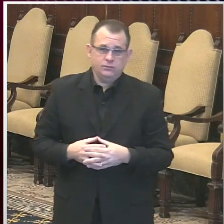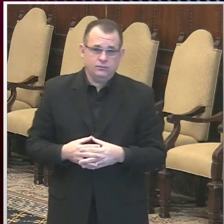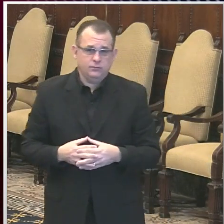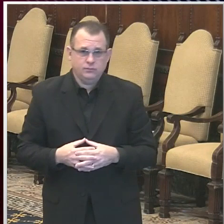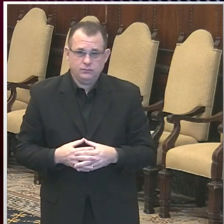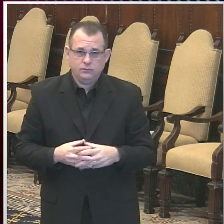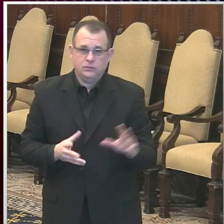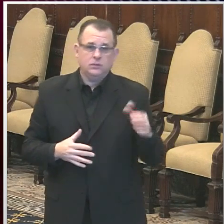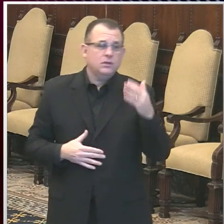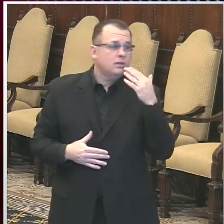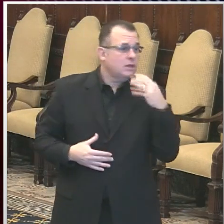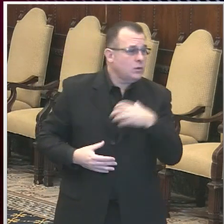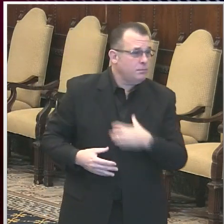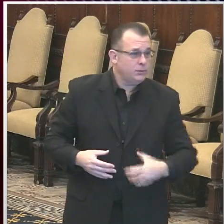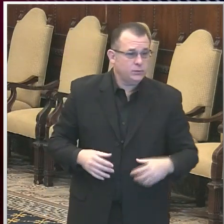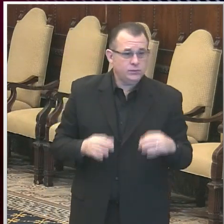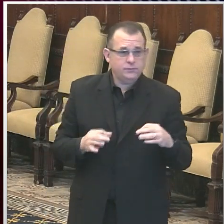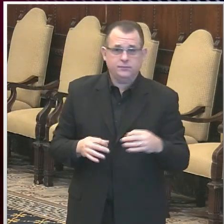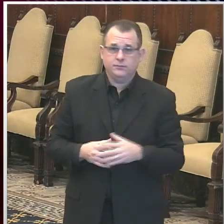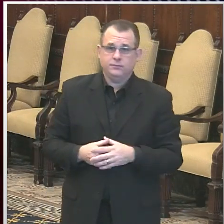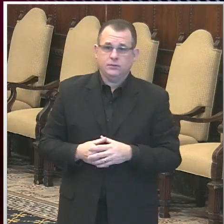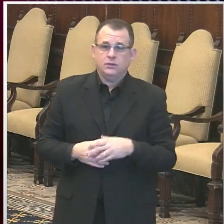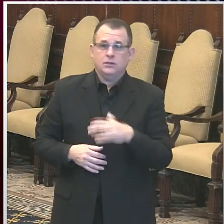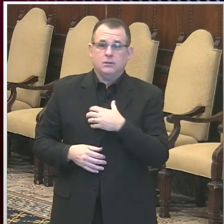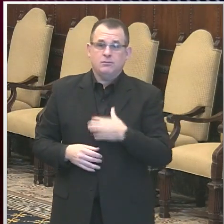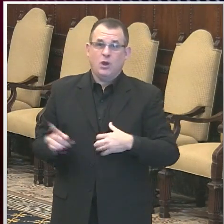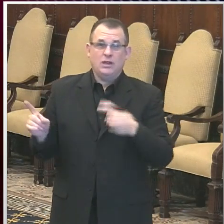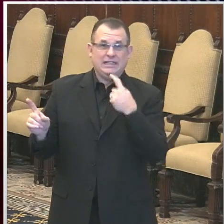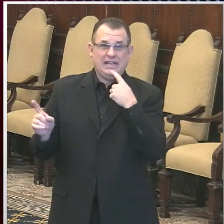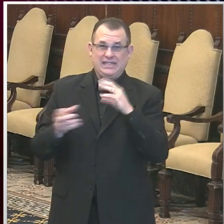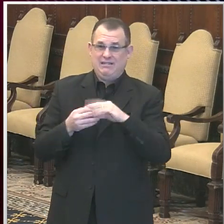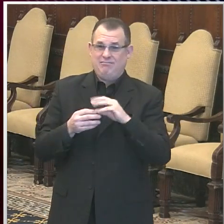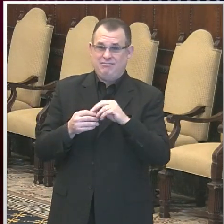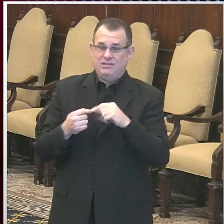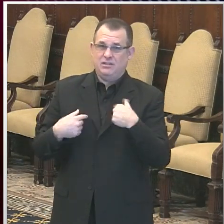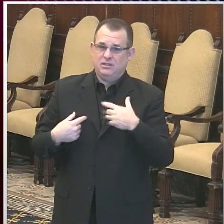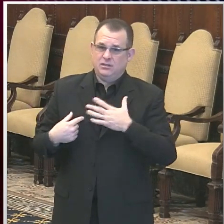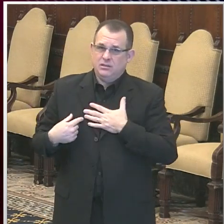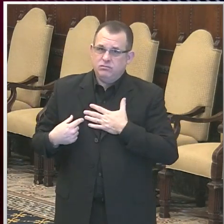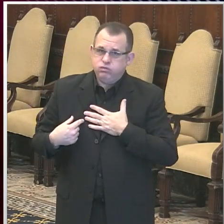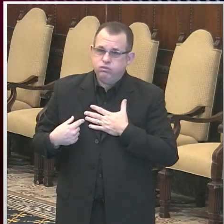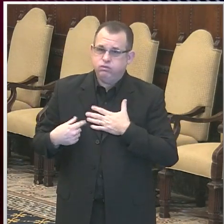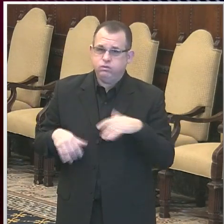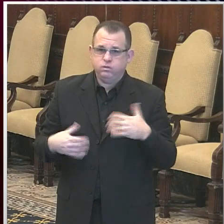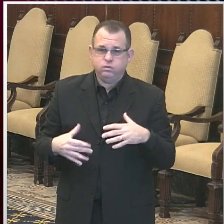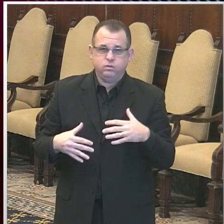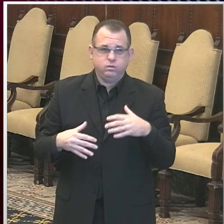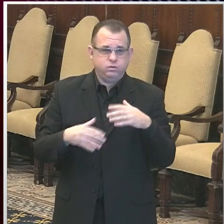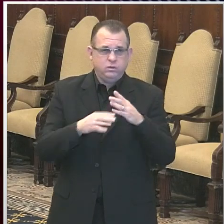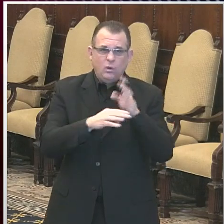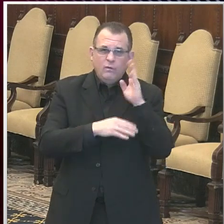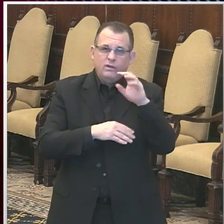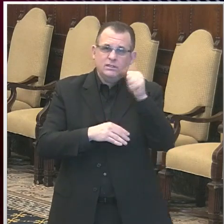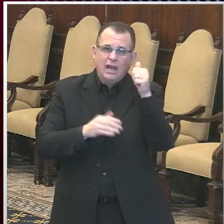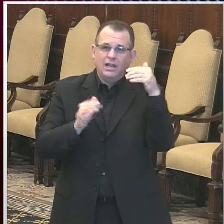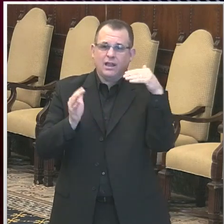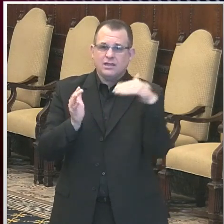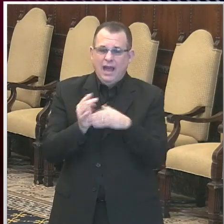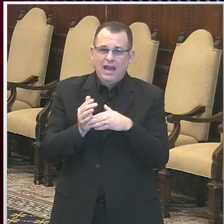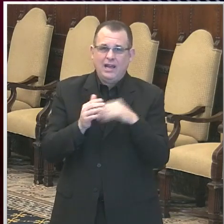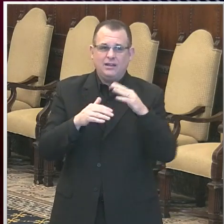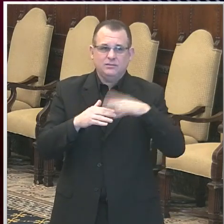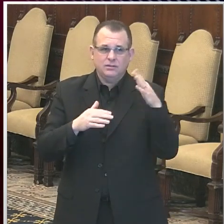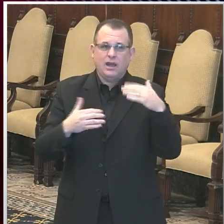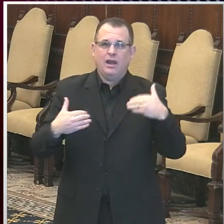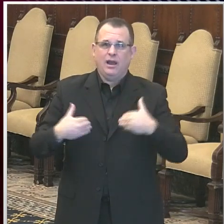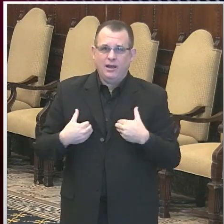Thank you, Mayor. As the Mayor said, we have hit now this sad milestone of 10,000 cases here in the city of Philadelphia.